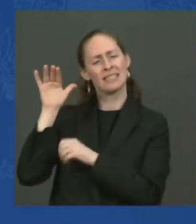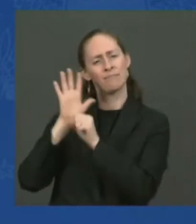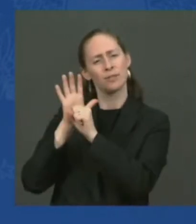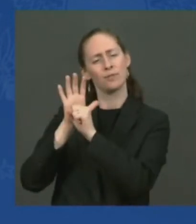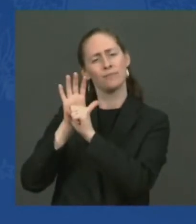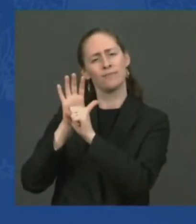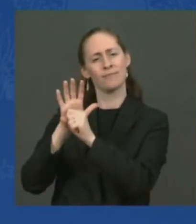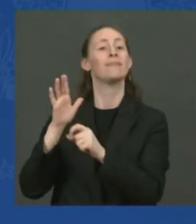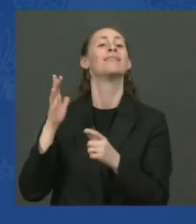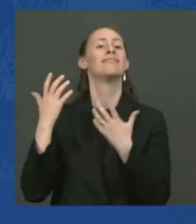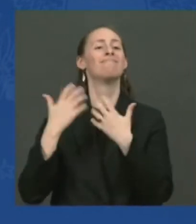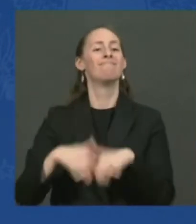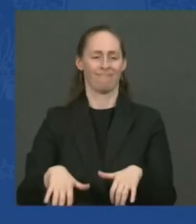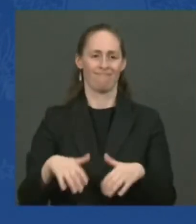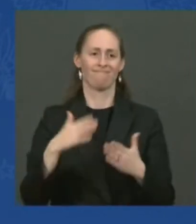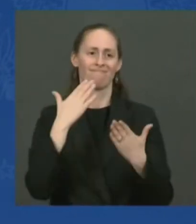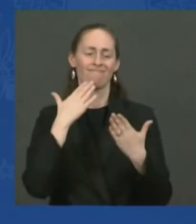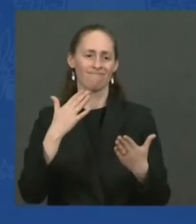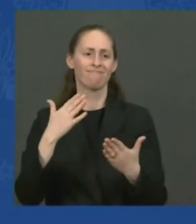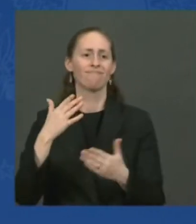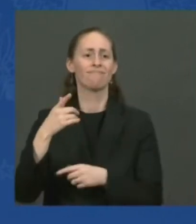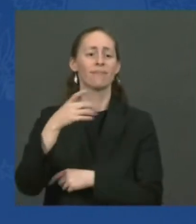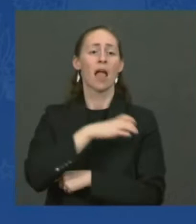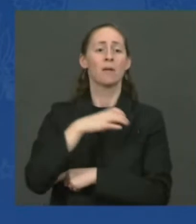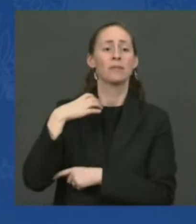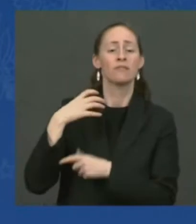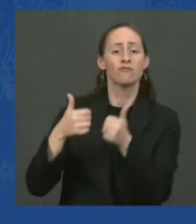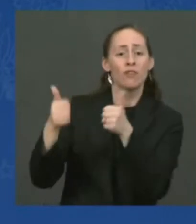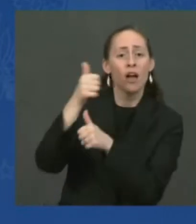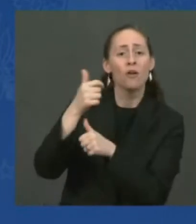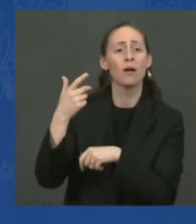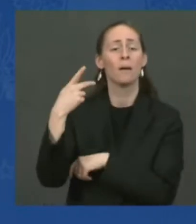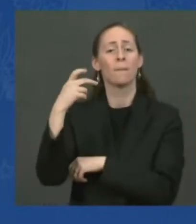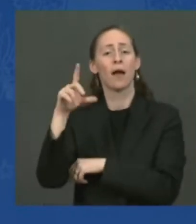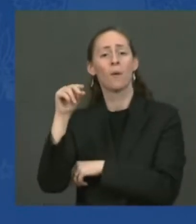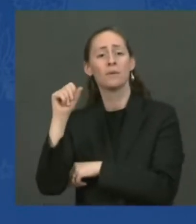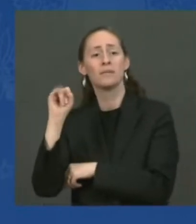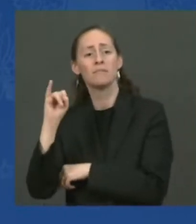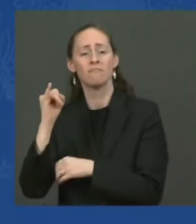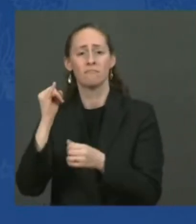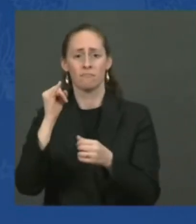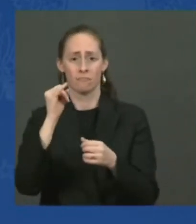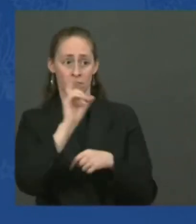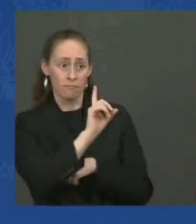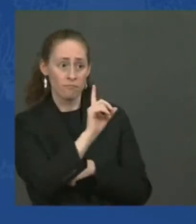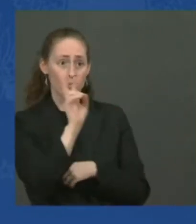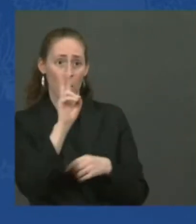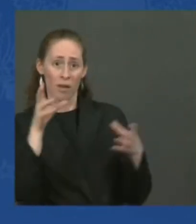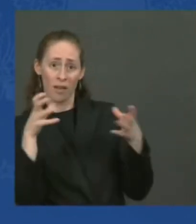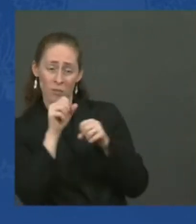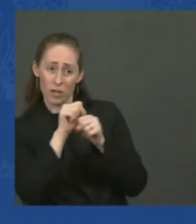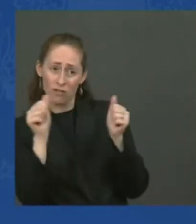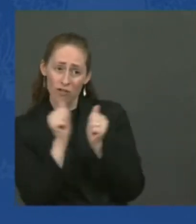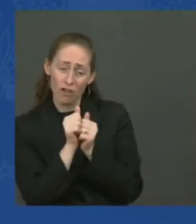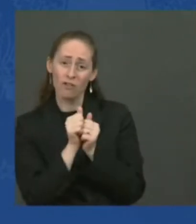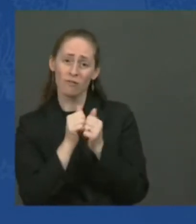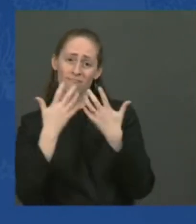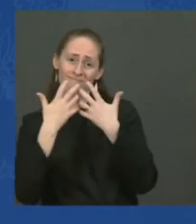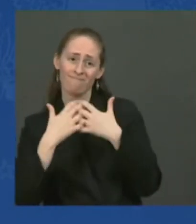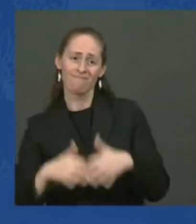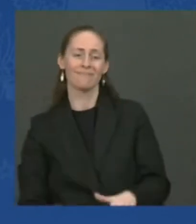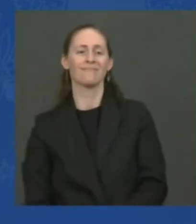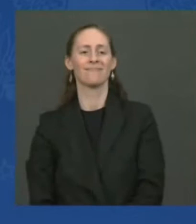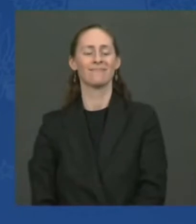and Speaker Pelosi, and everyone who reached across the aisle on this bipartisan achievement. Today's signing is